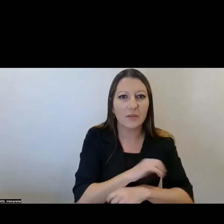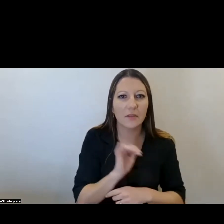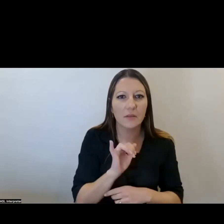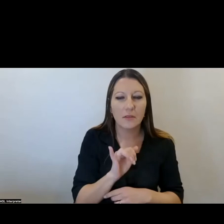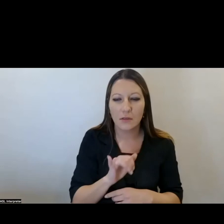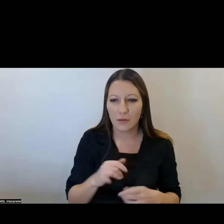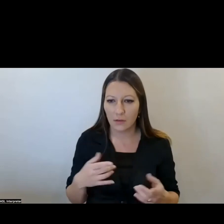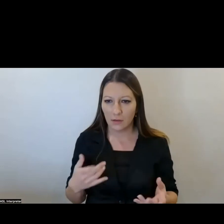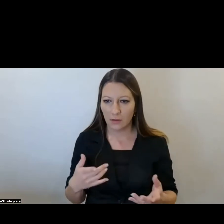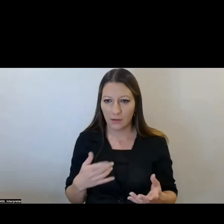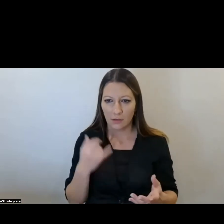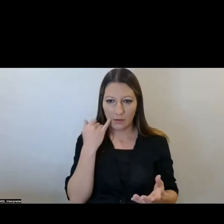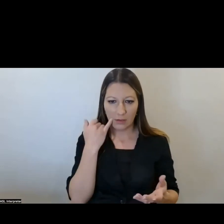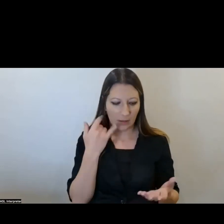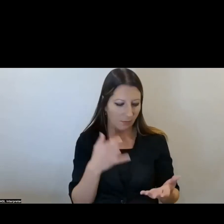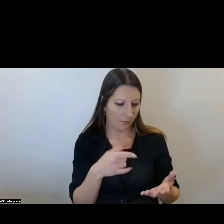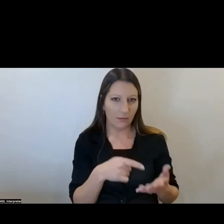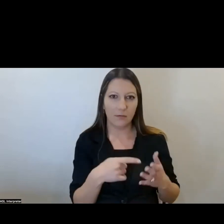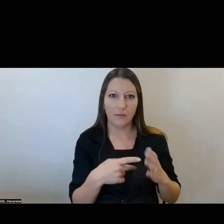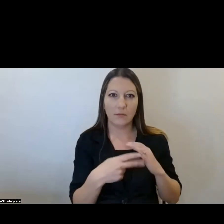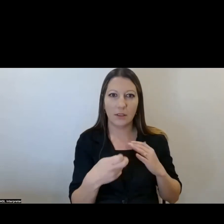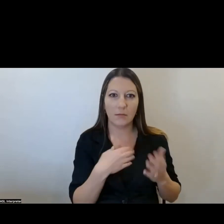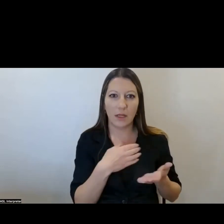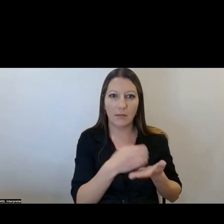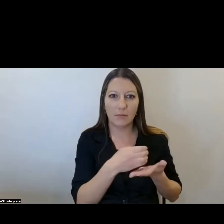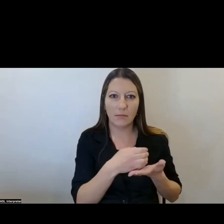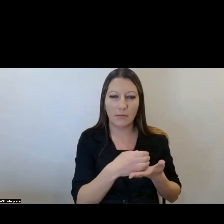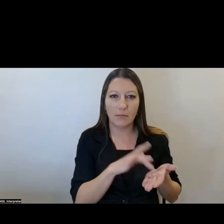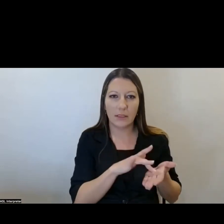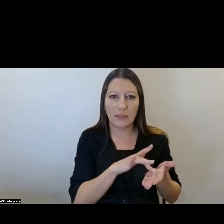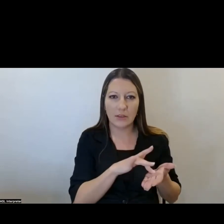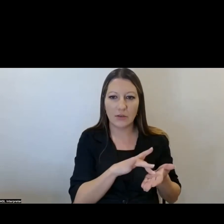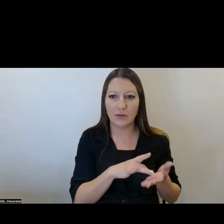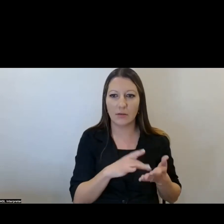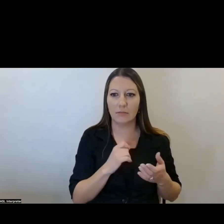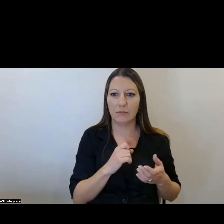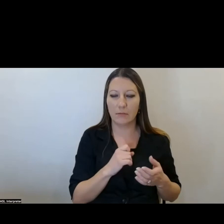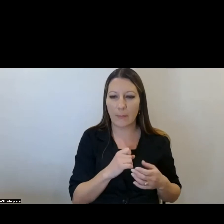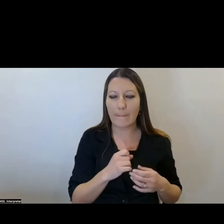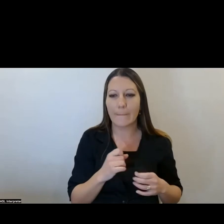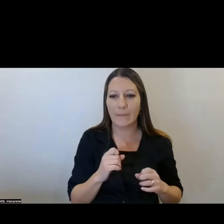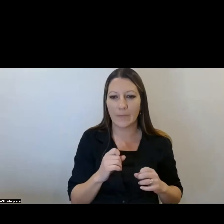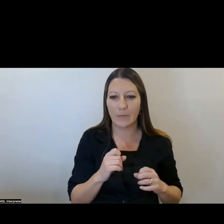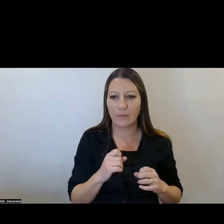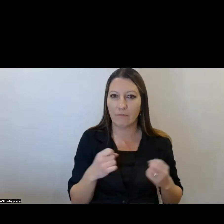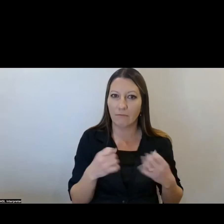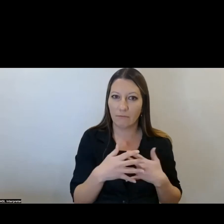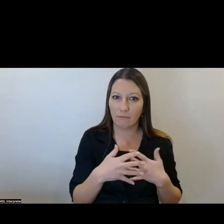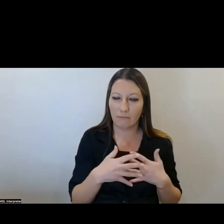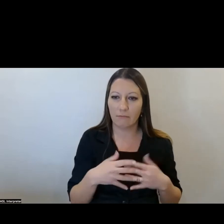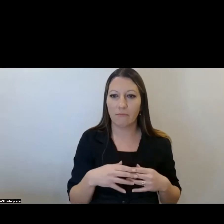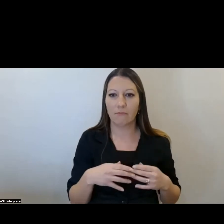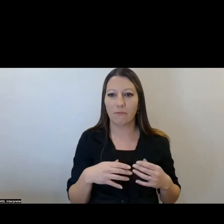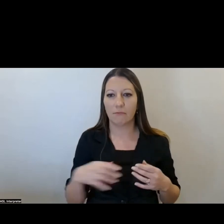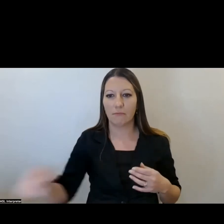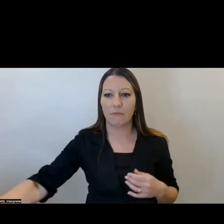My pink miracle, suicide inhibitor, provider of not faith but will to endure